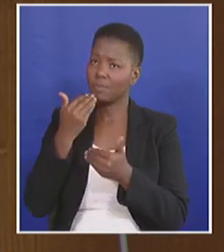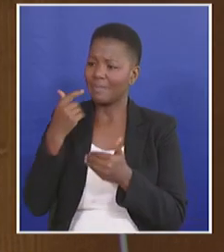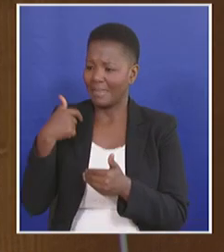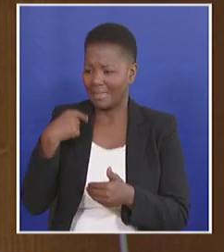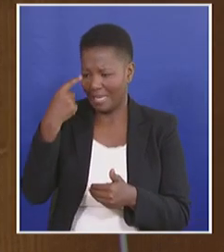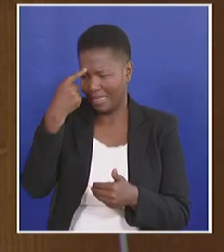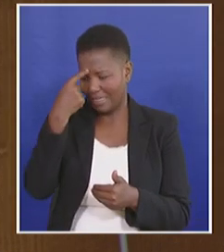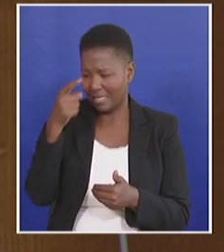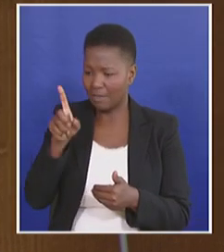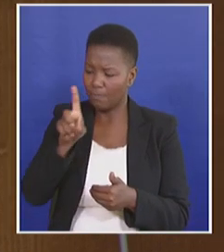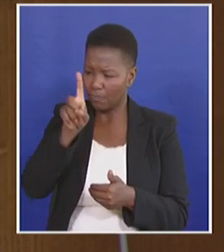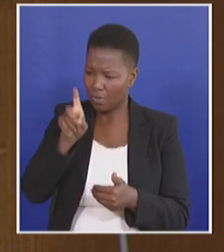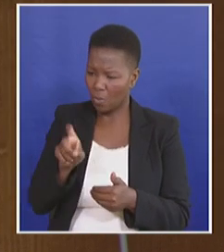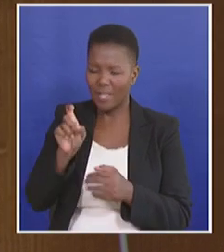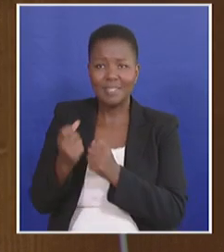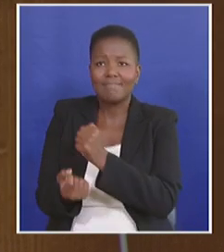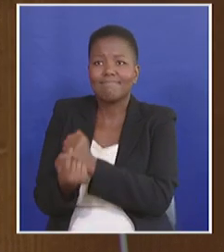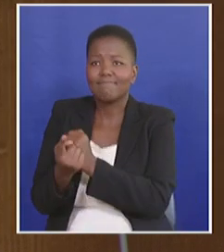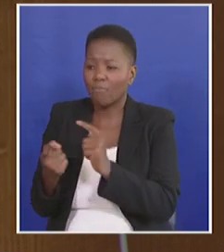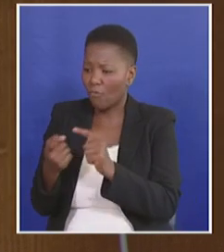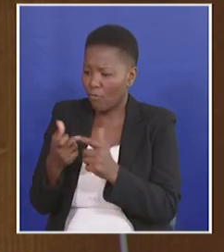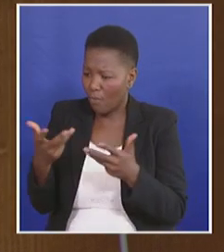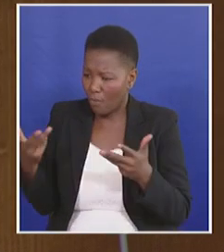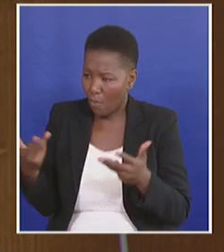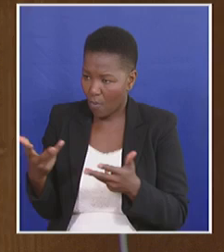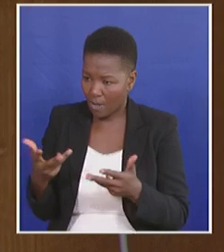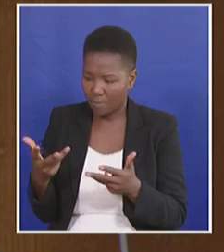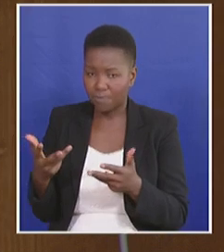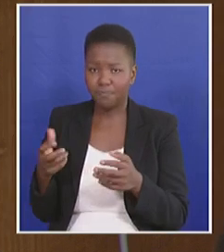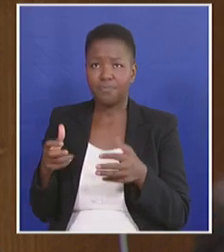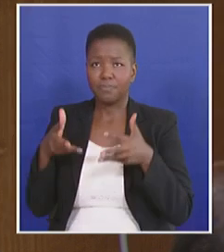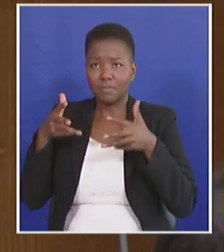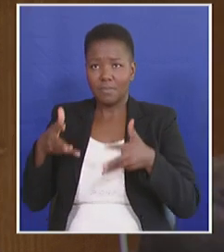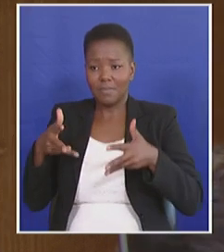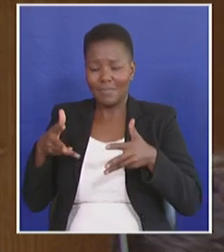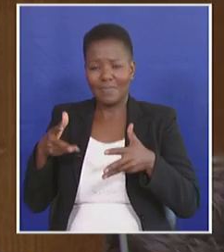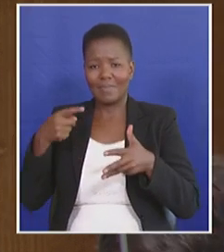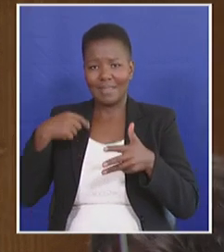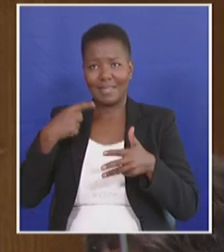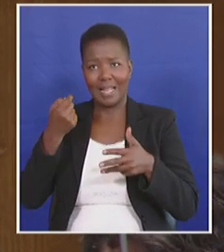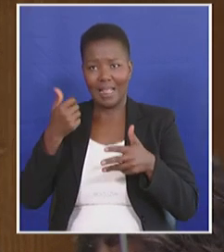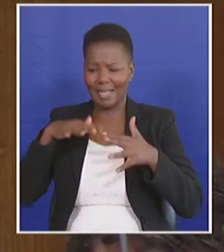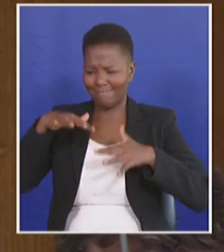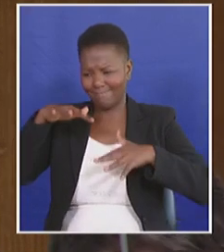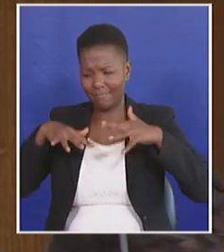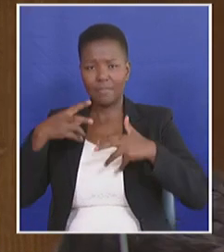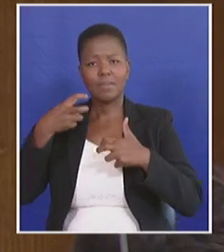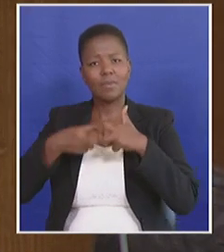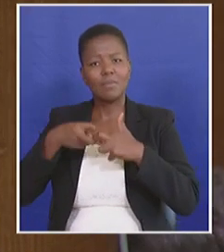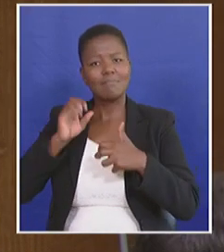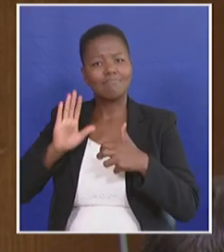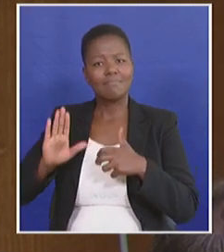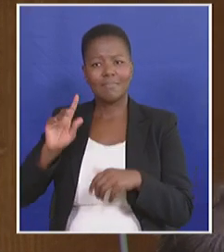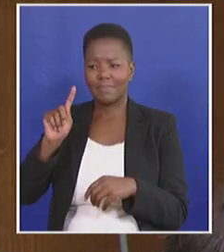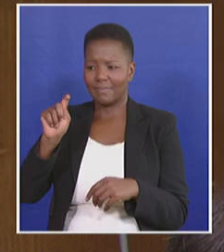the question emanates from the fact that there's a certain unevenness with which cases are being dealt with,